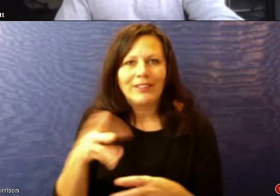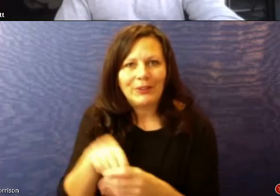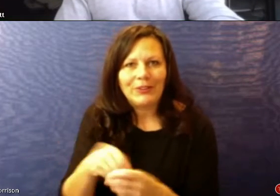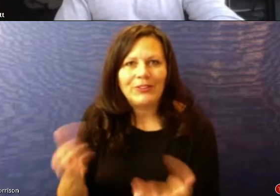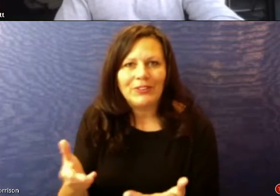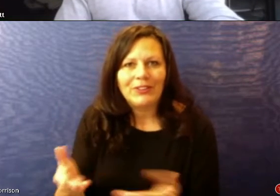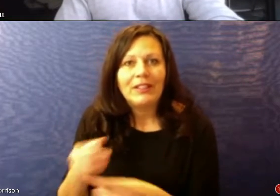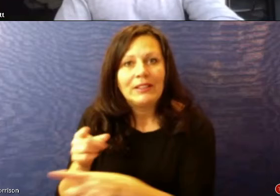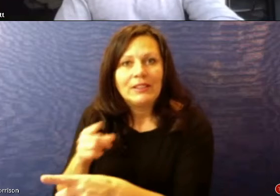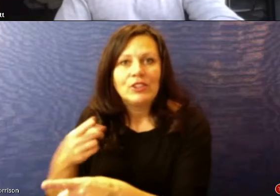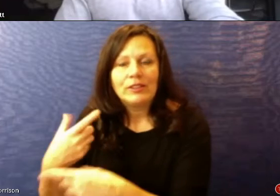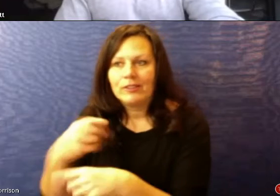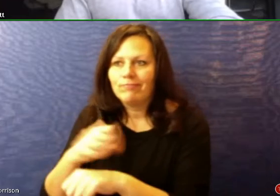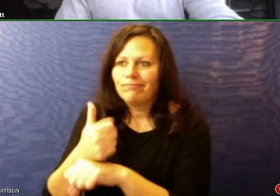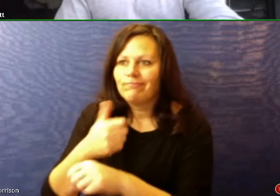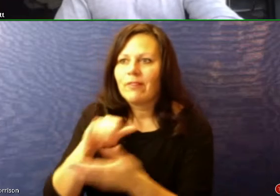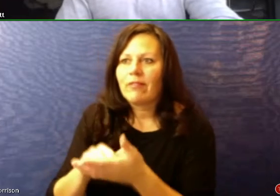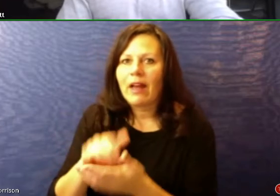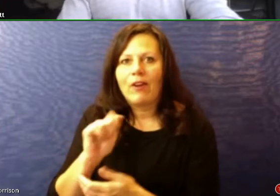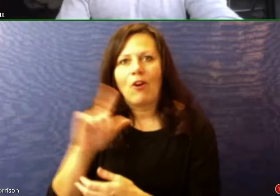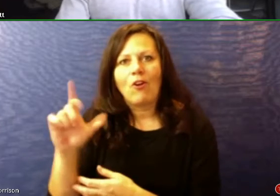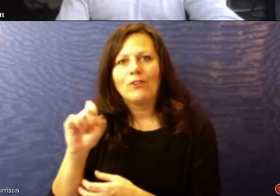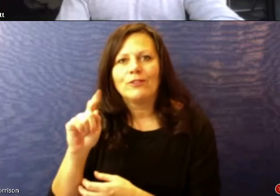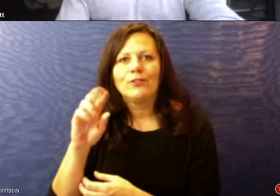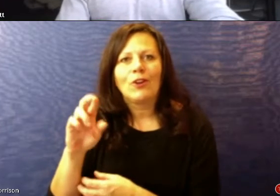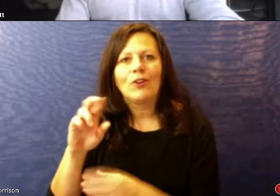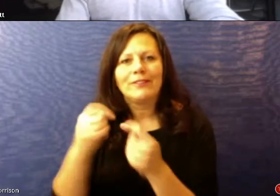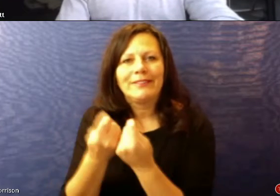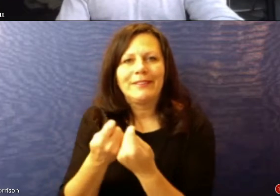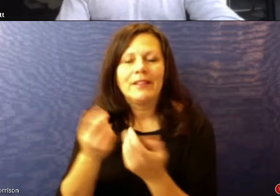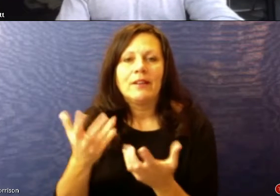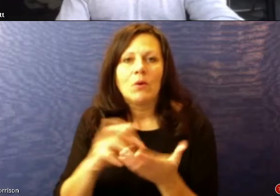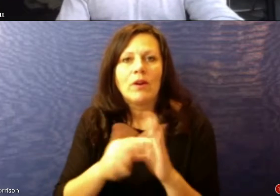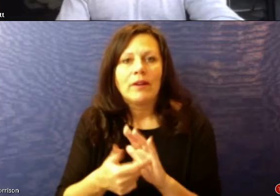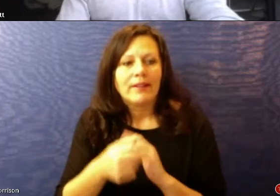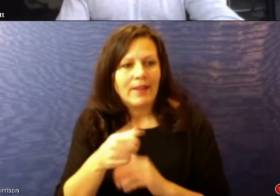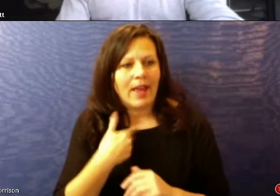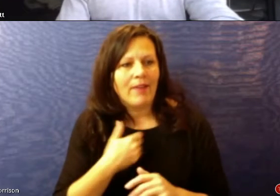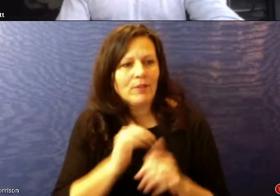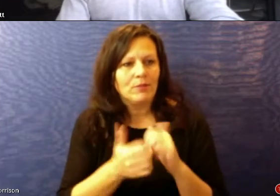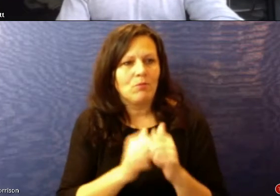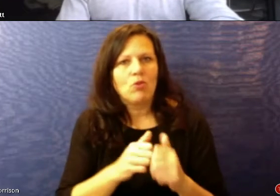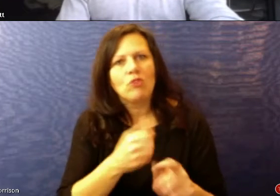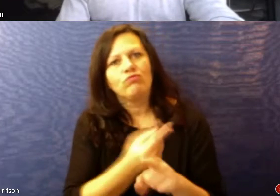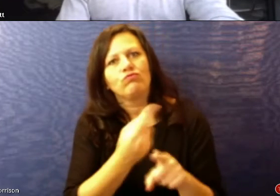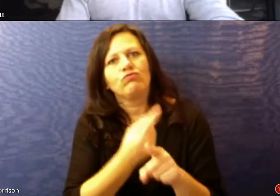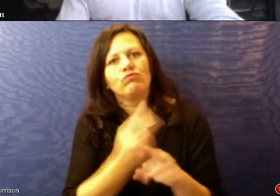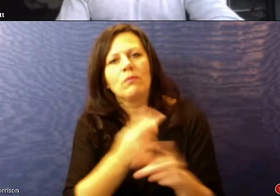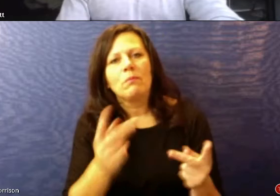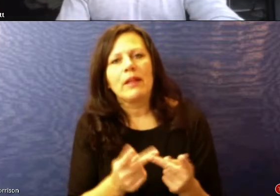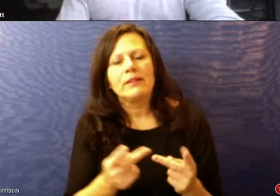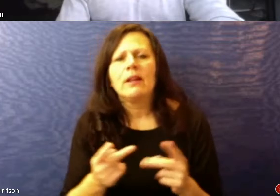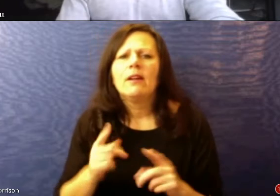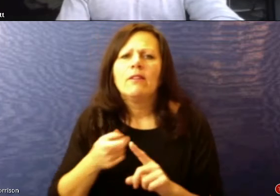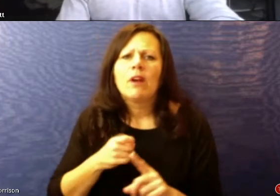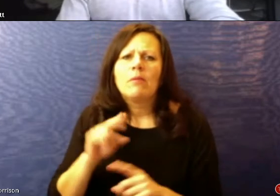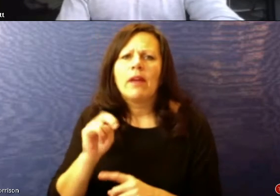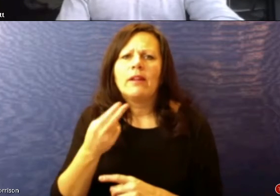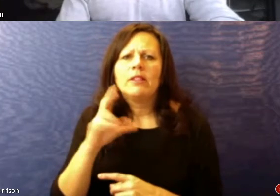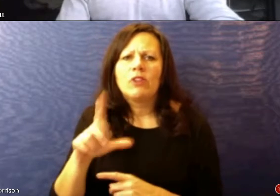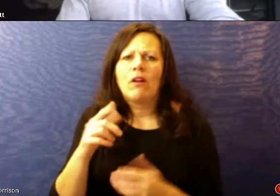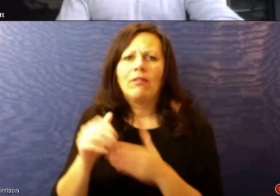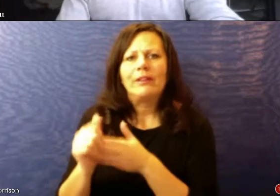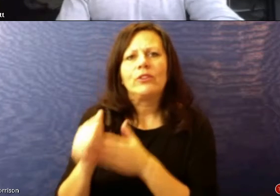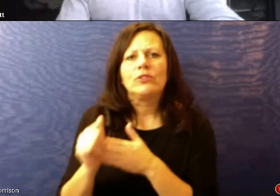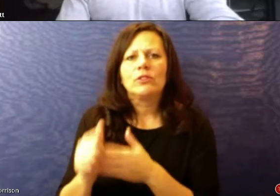She's creating that all-star team to get the sport into the right place. But what are you seeing from NHL leadership to help